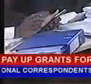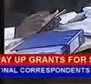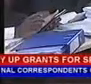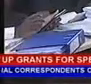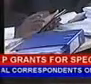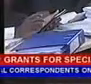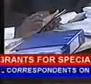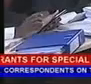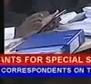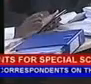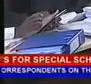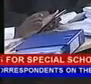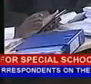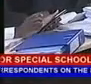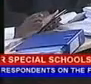were